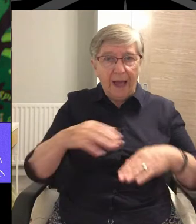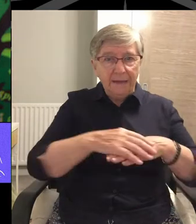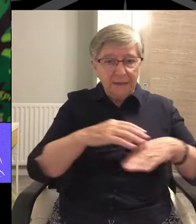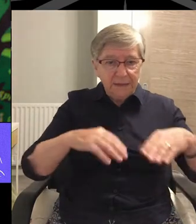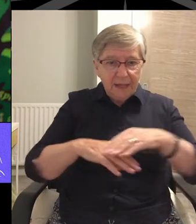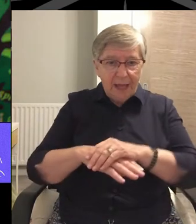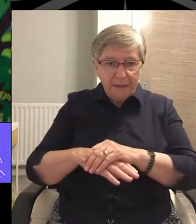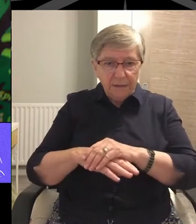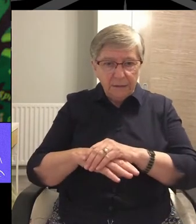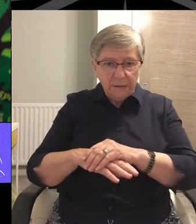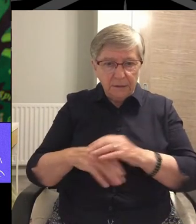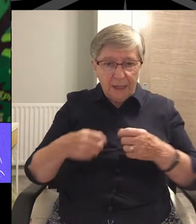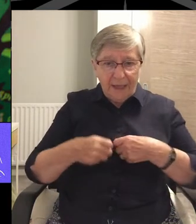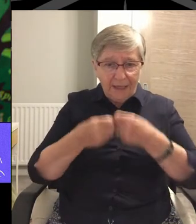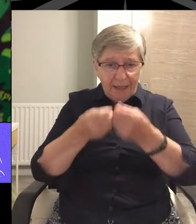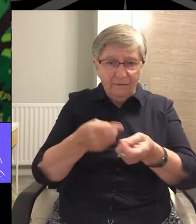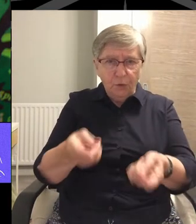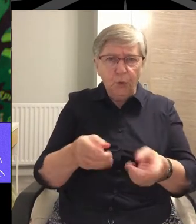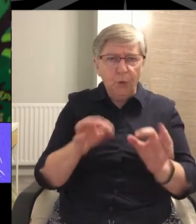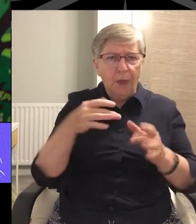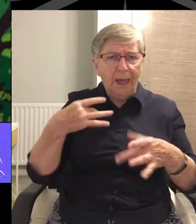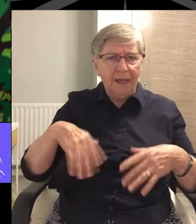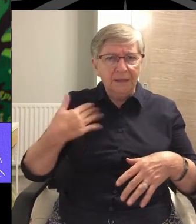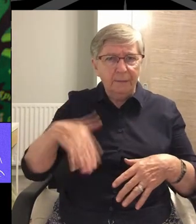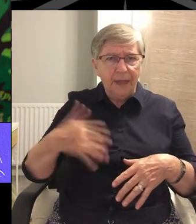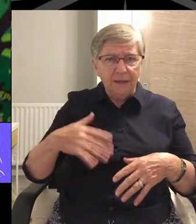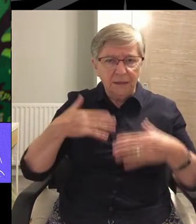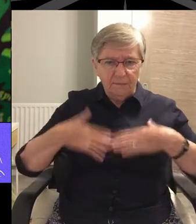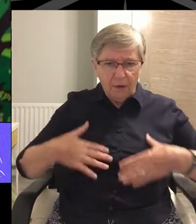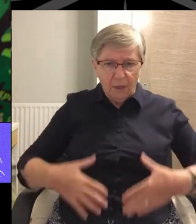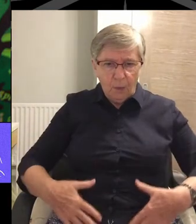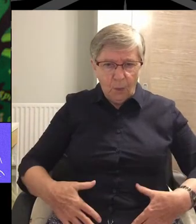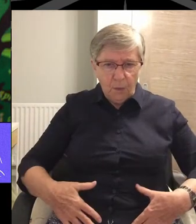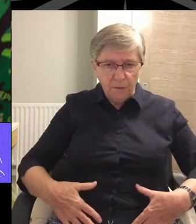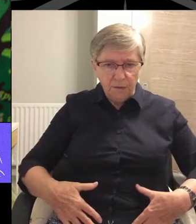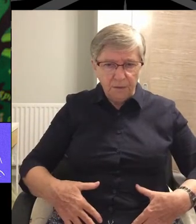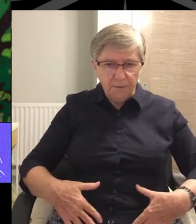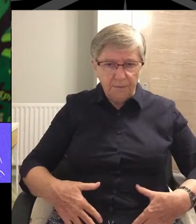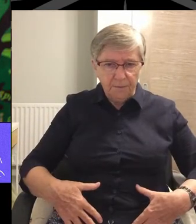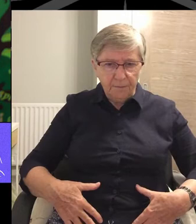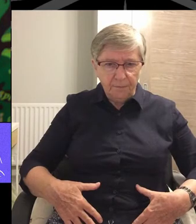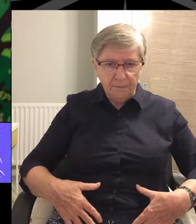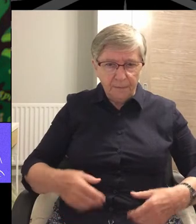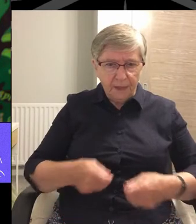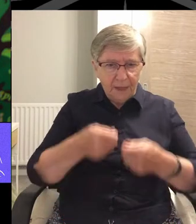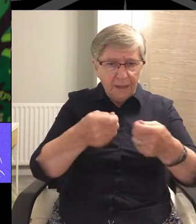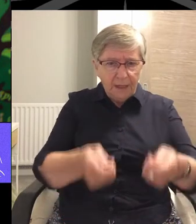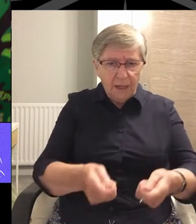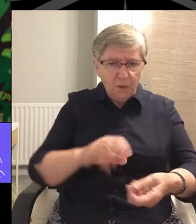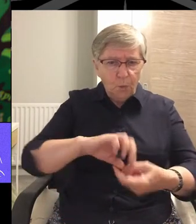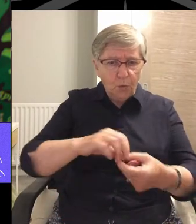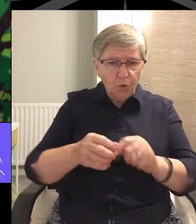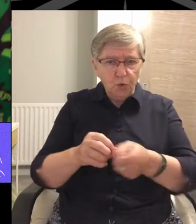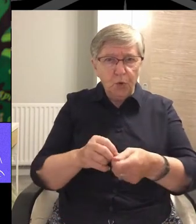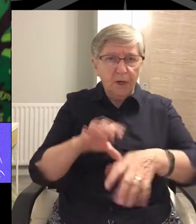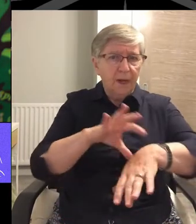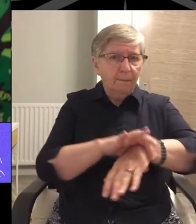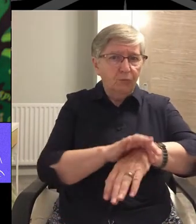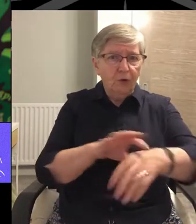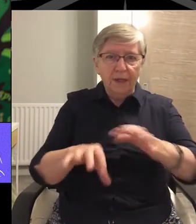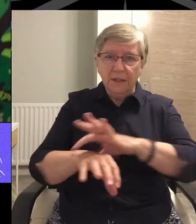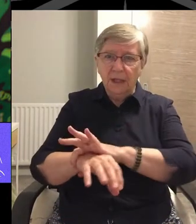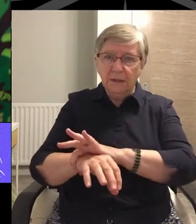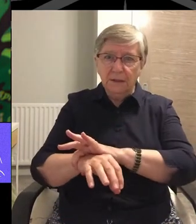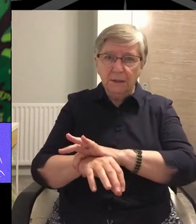I dressed you in fine linen and covered you with costly garments. I adorned you with jewelry. I put bracelets on